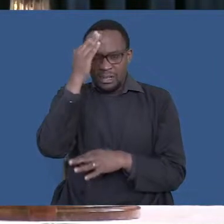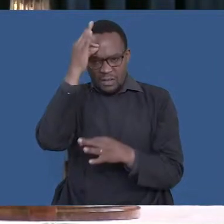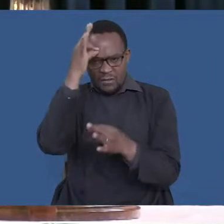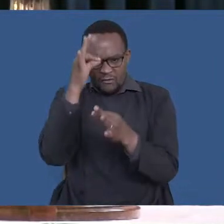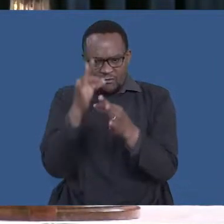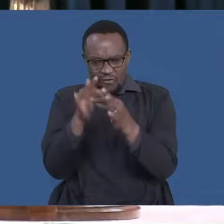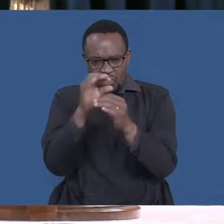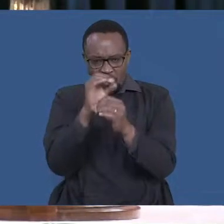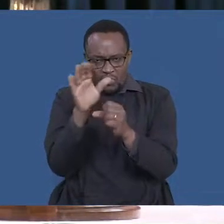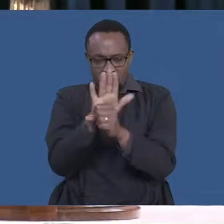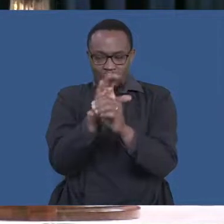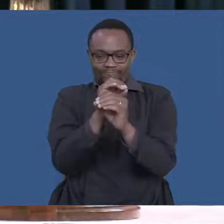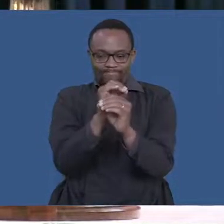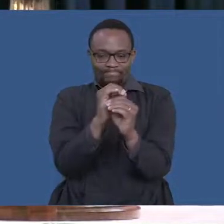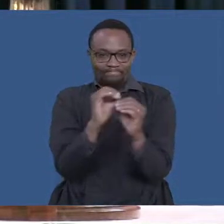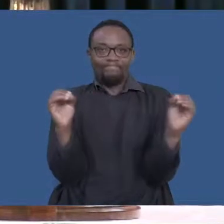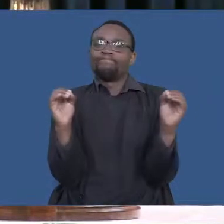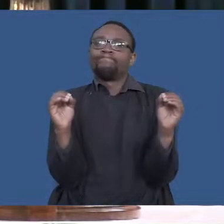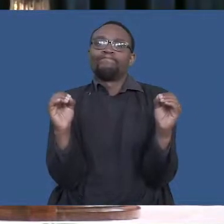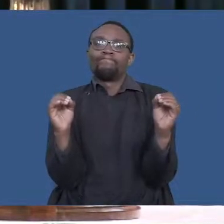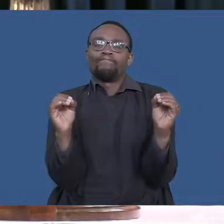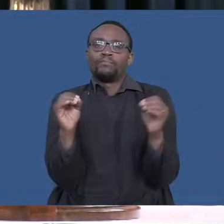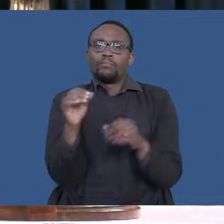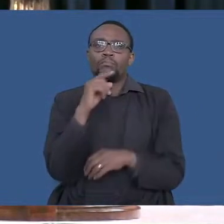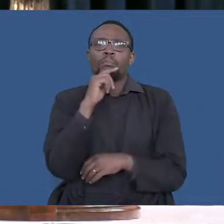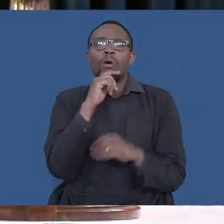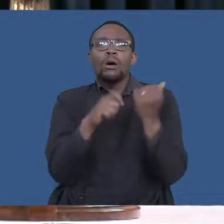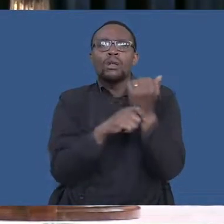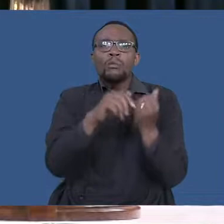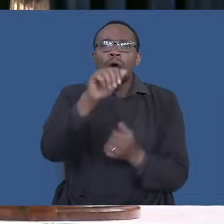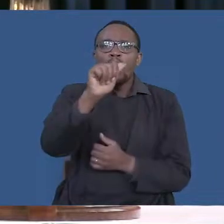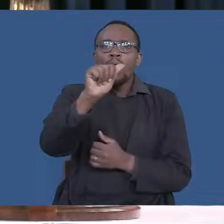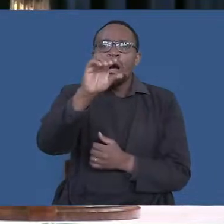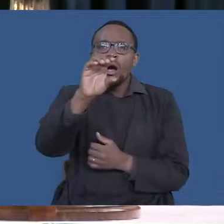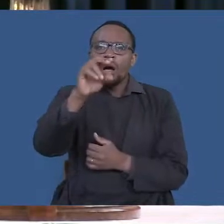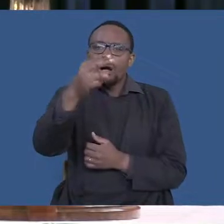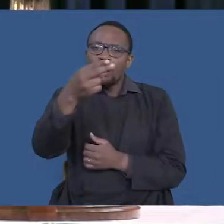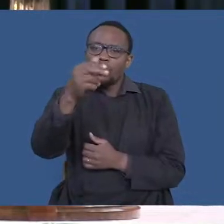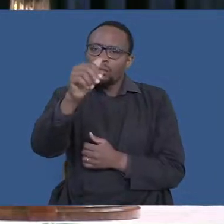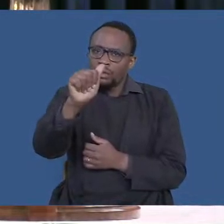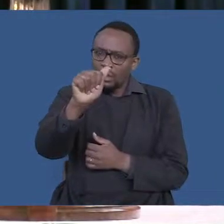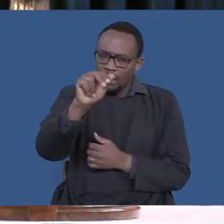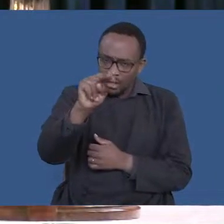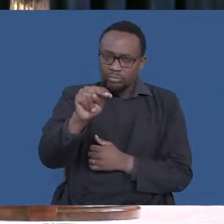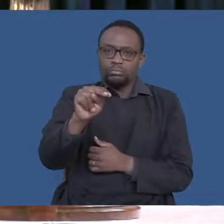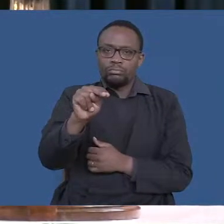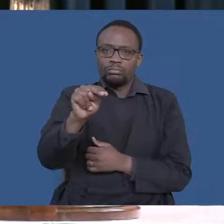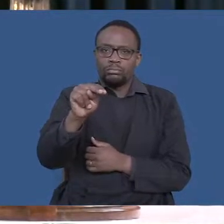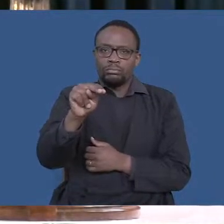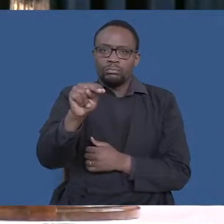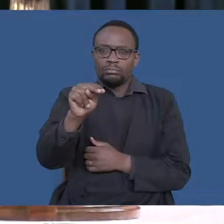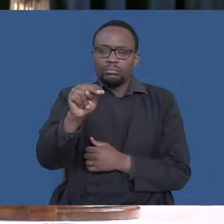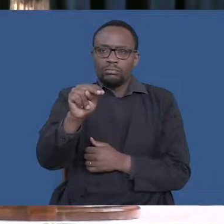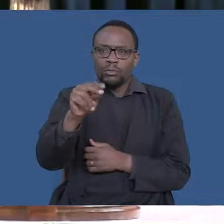in regard to the devoted things. Achan, the son of Carmi, the son of Zimri, the son of